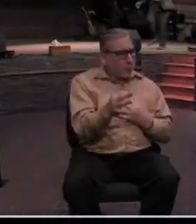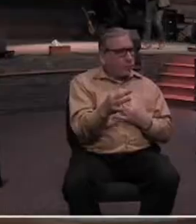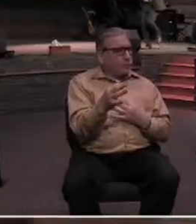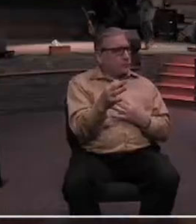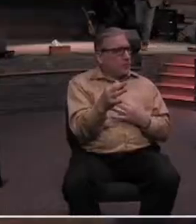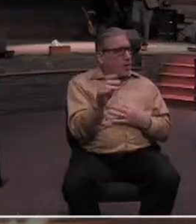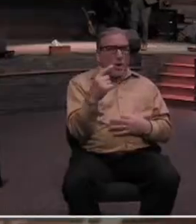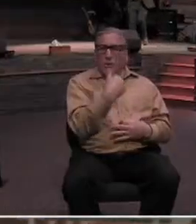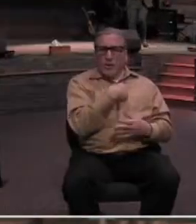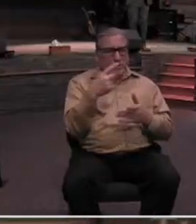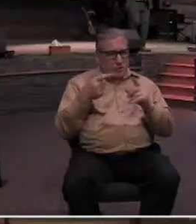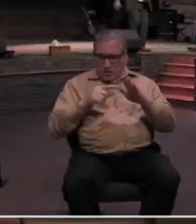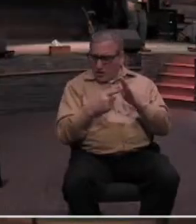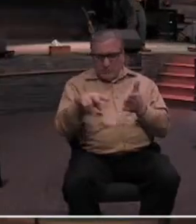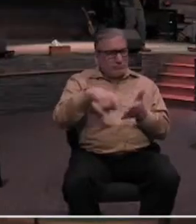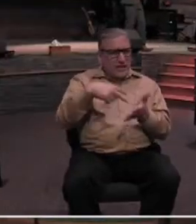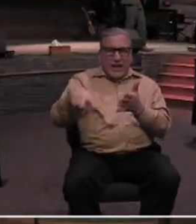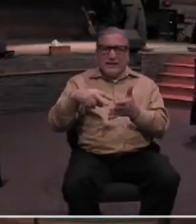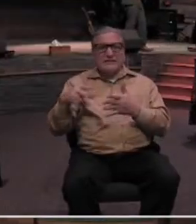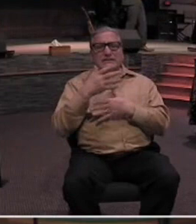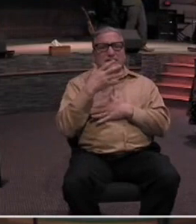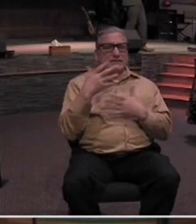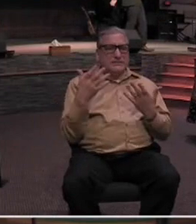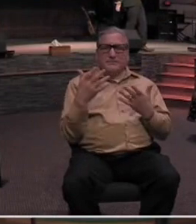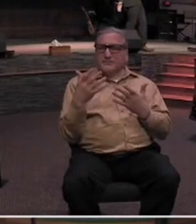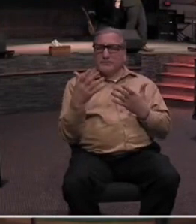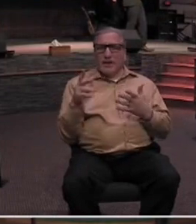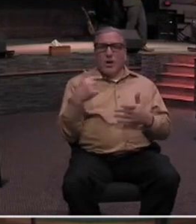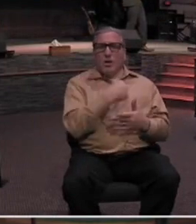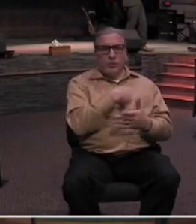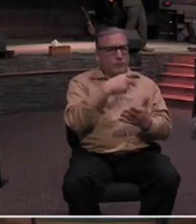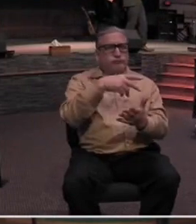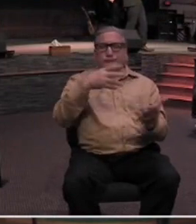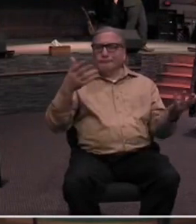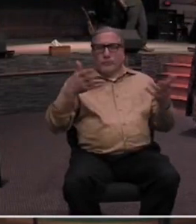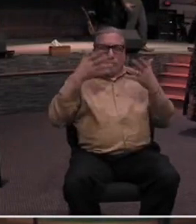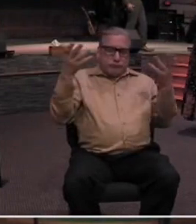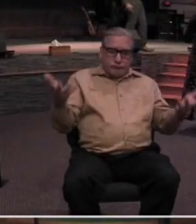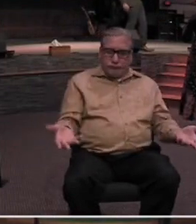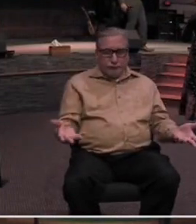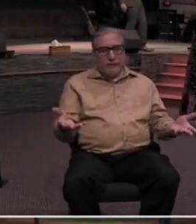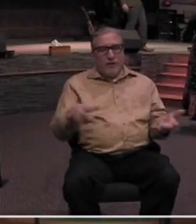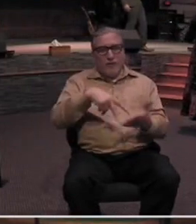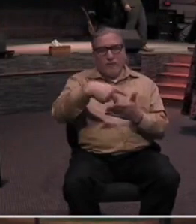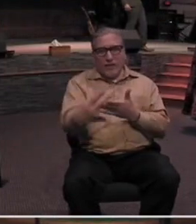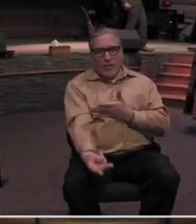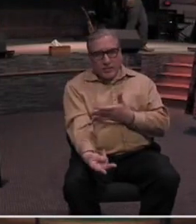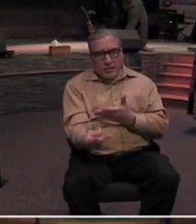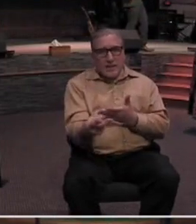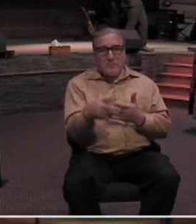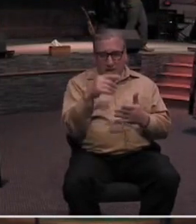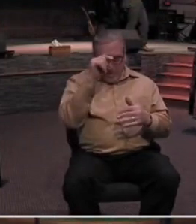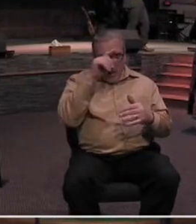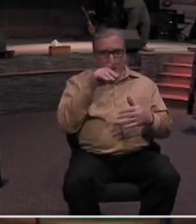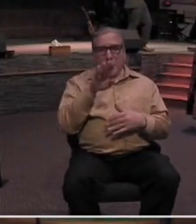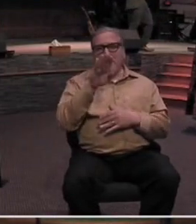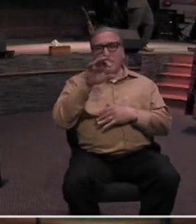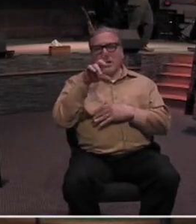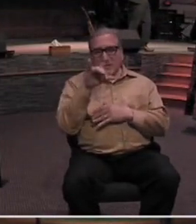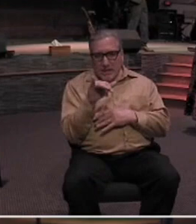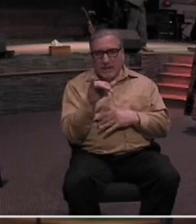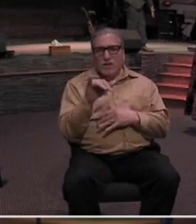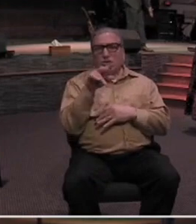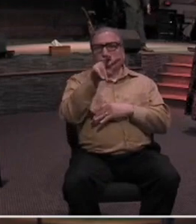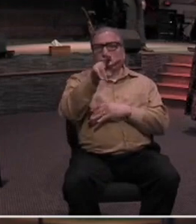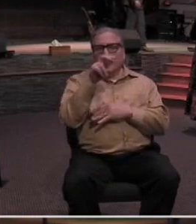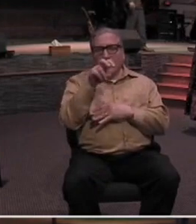We began to dance and shout. We passed out. My buddy who was 275 pounds, the football player, fell on